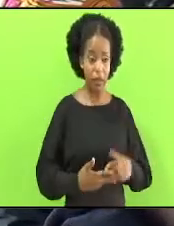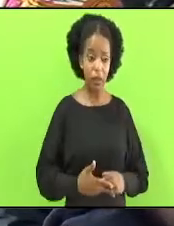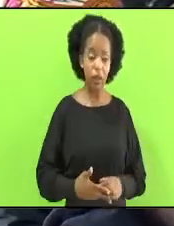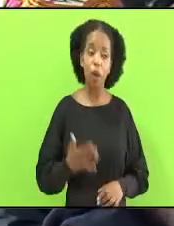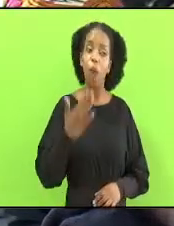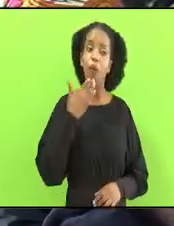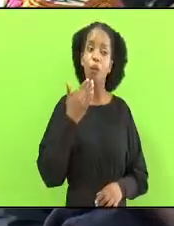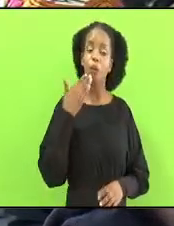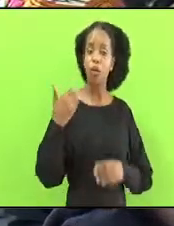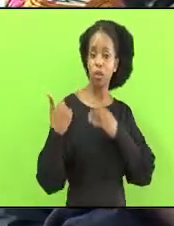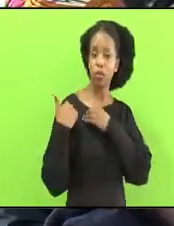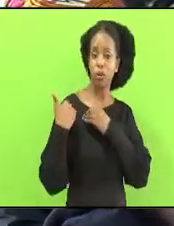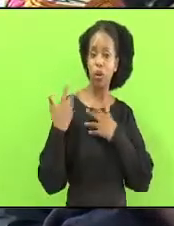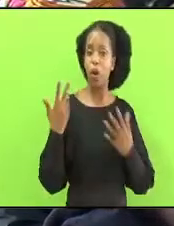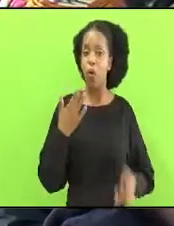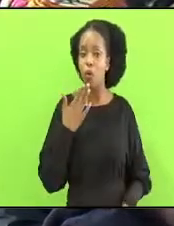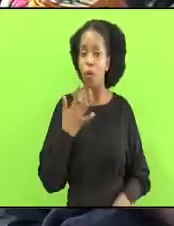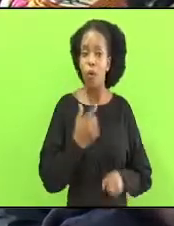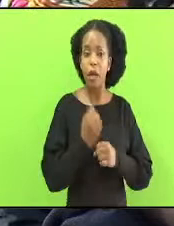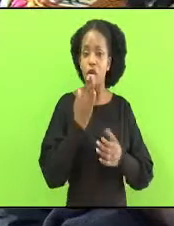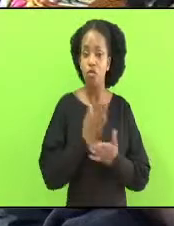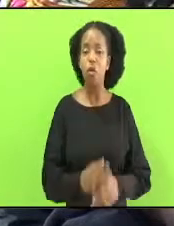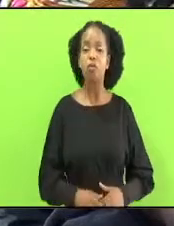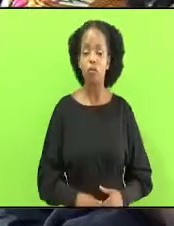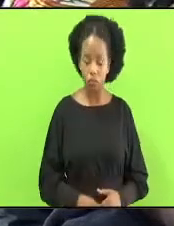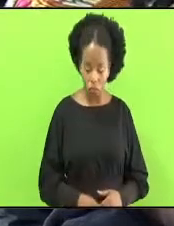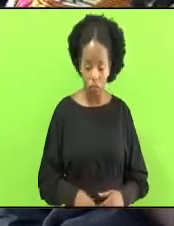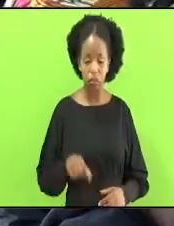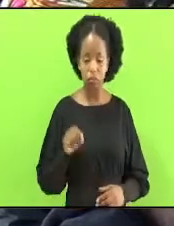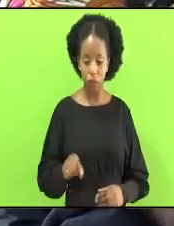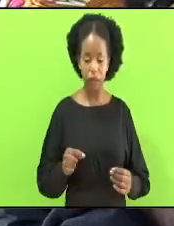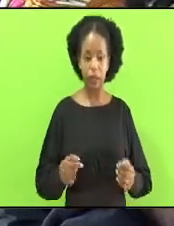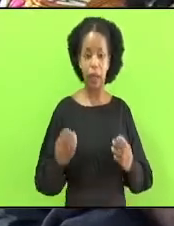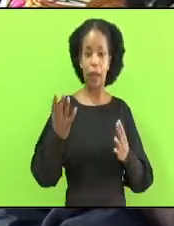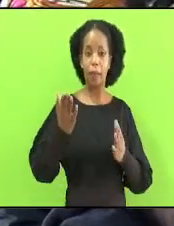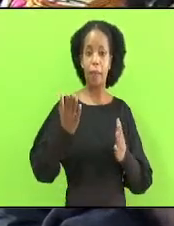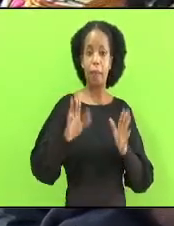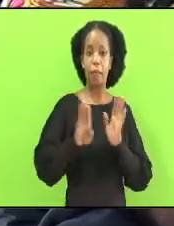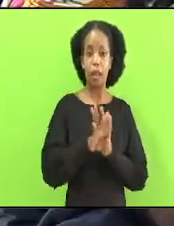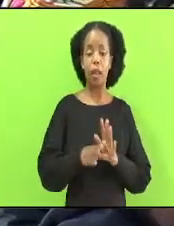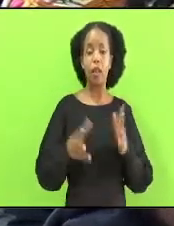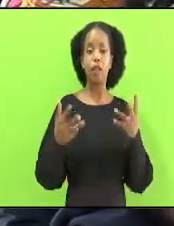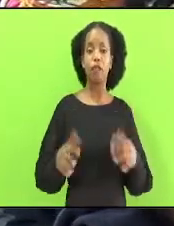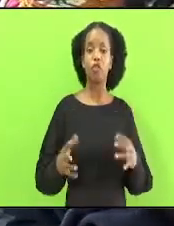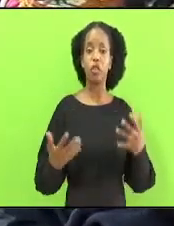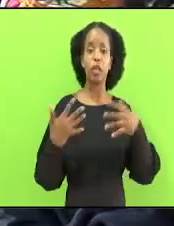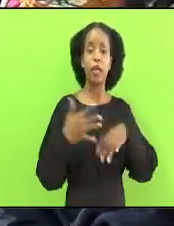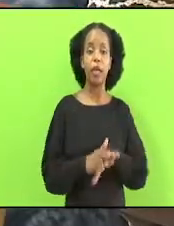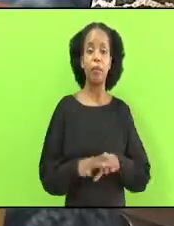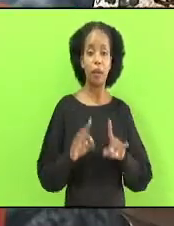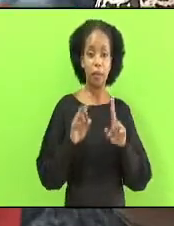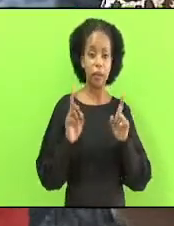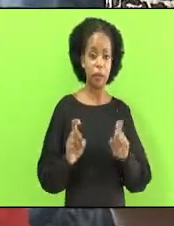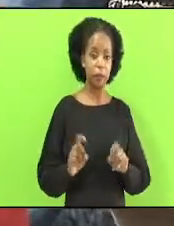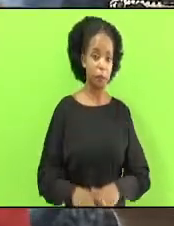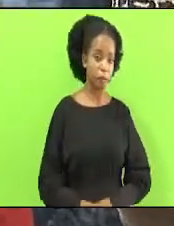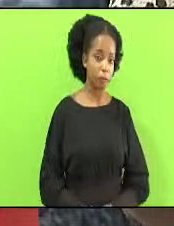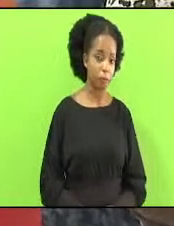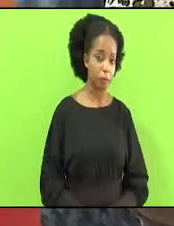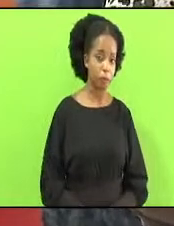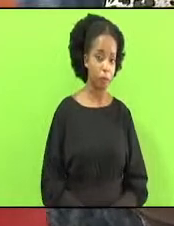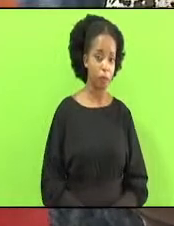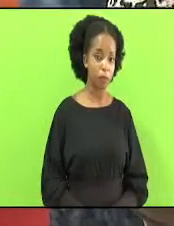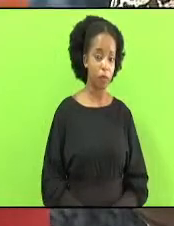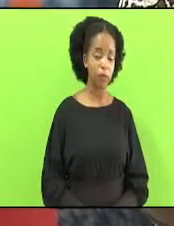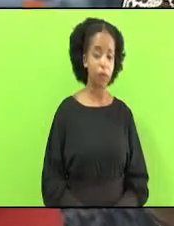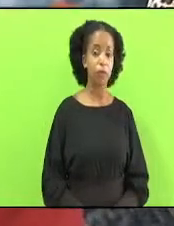going to make sure that the bill is implemented on the ground level? Gore re kgone gore re utlwisise sentle gore mo